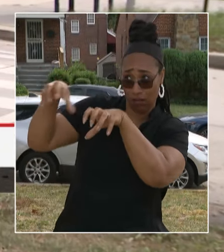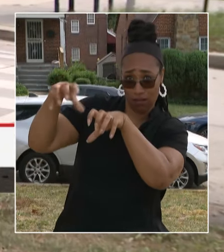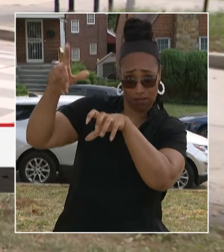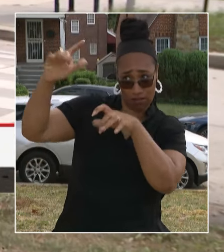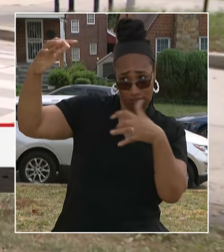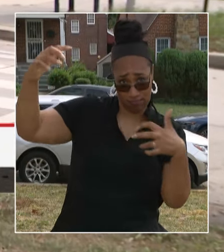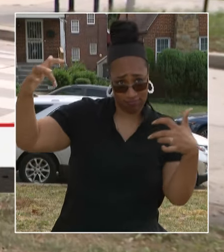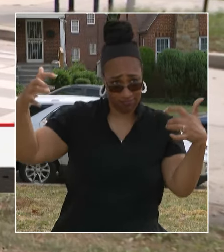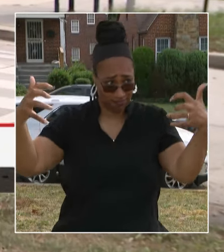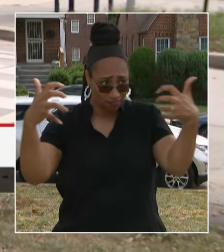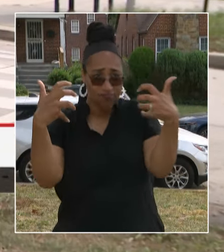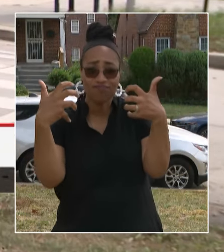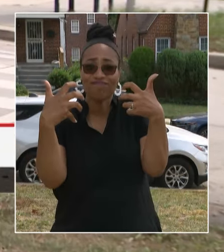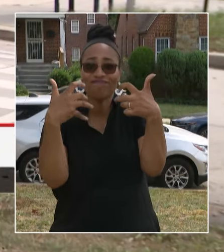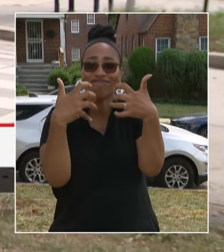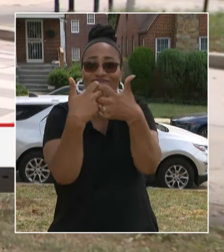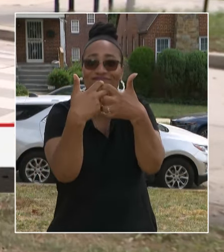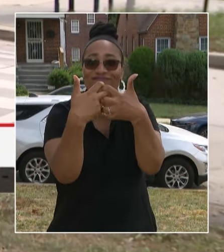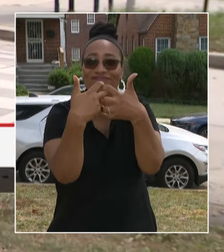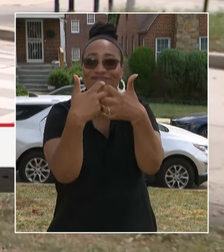on November the 5th.